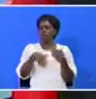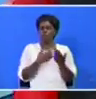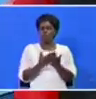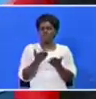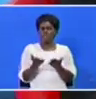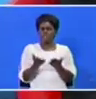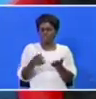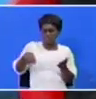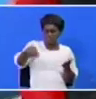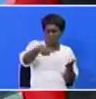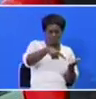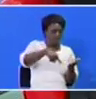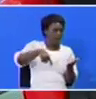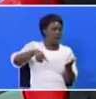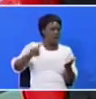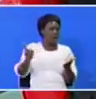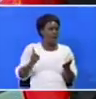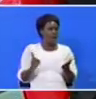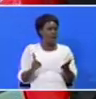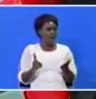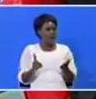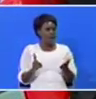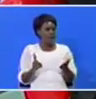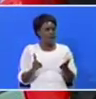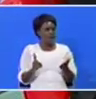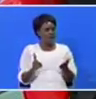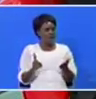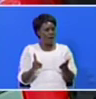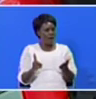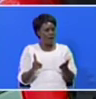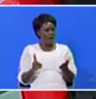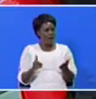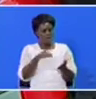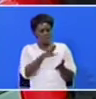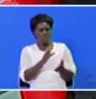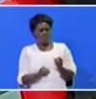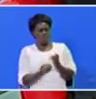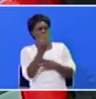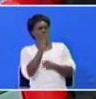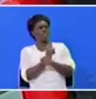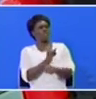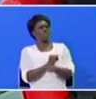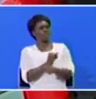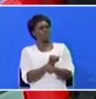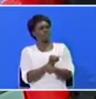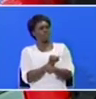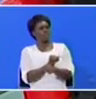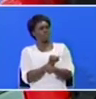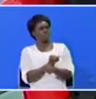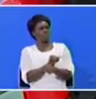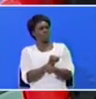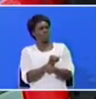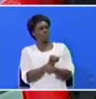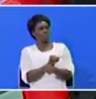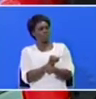like my friend is doing to camouflage. All right. Why are you always fighting these institutions and you are the architects of these institutions? Why can't you trust